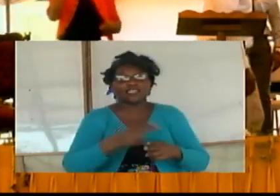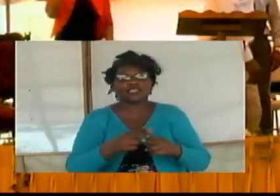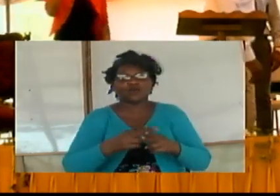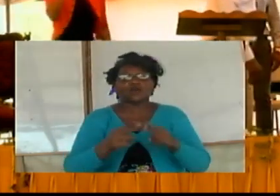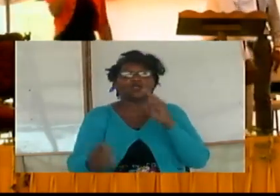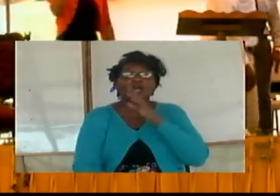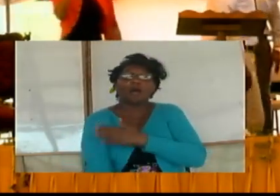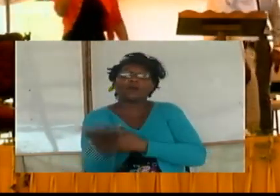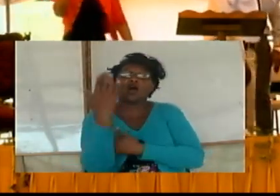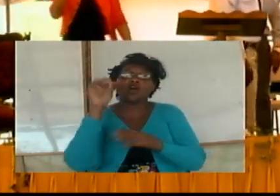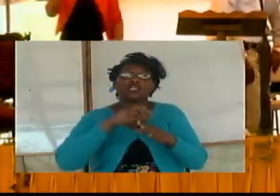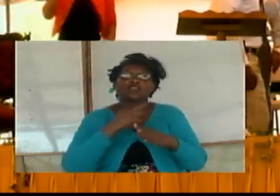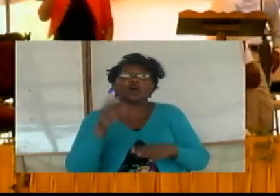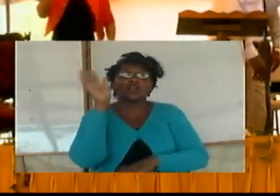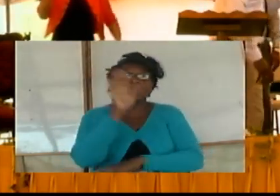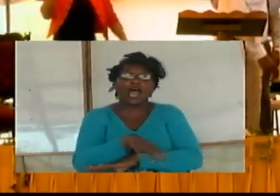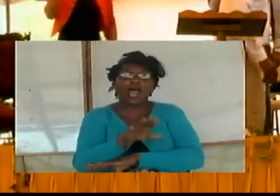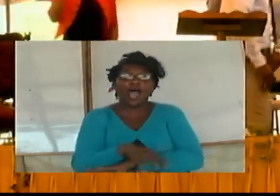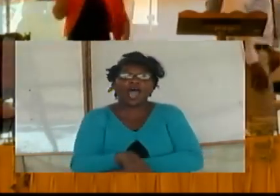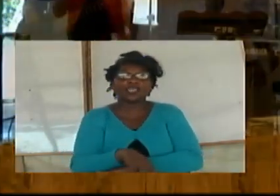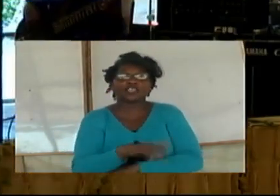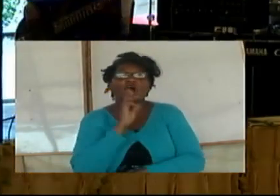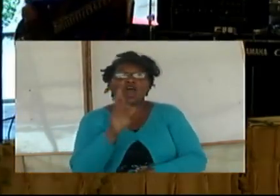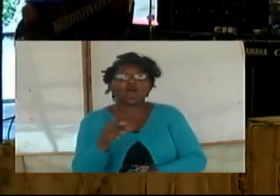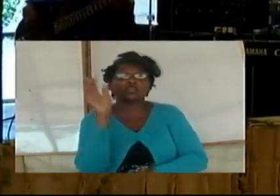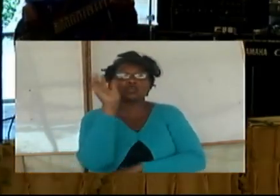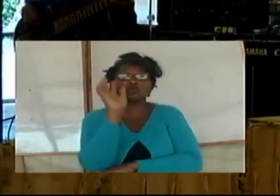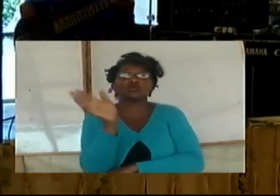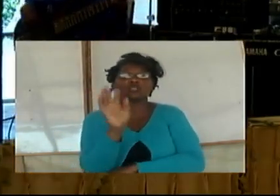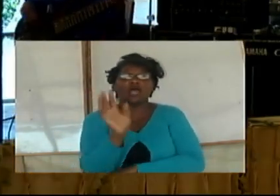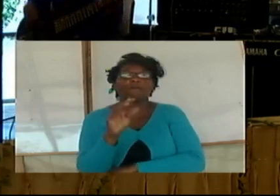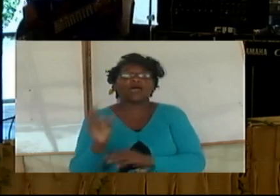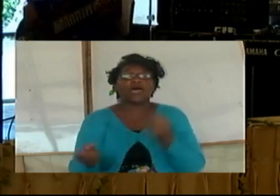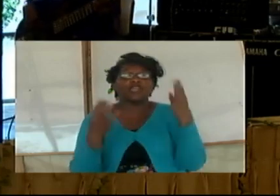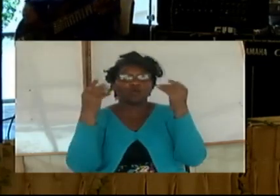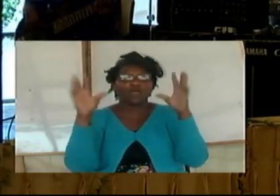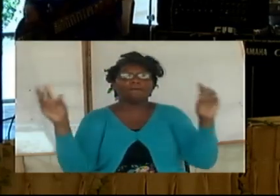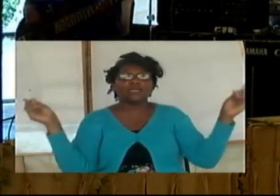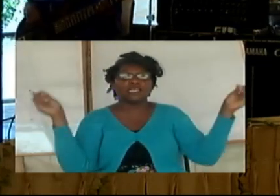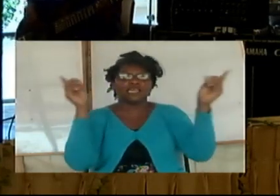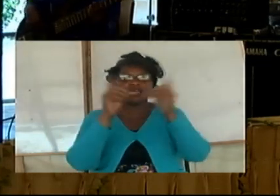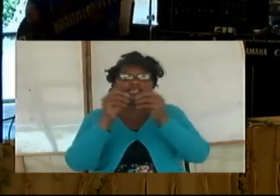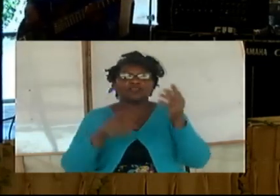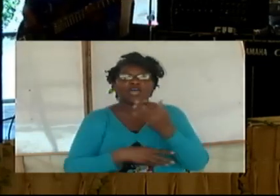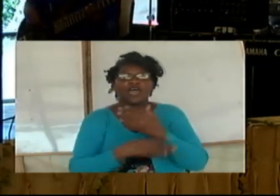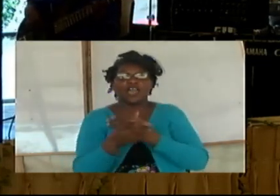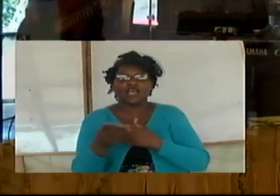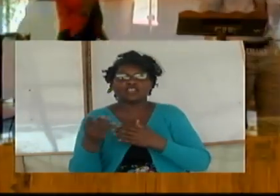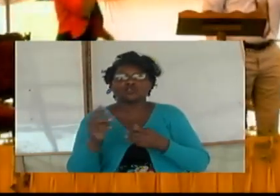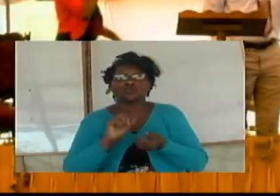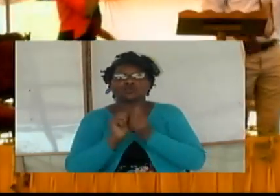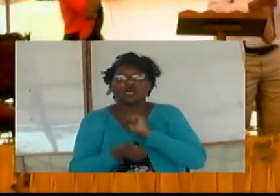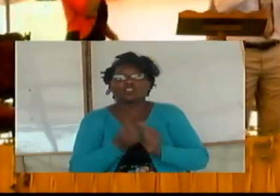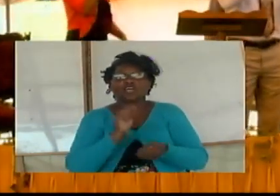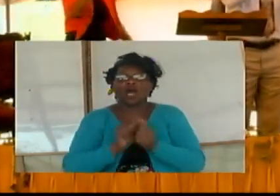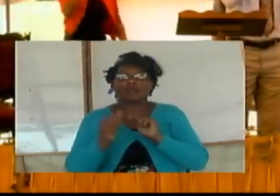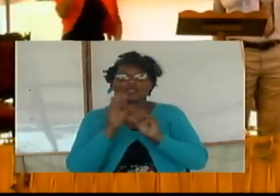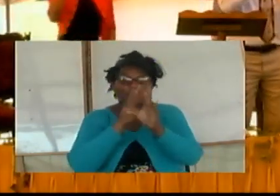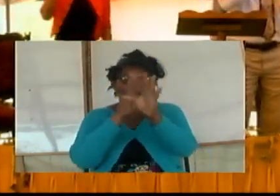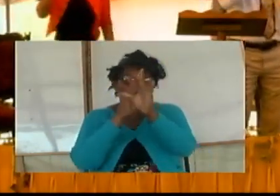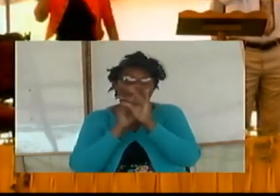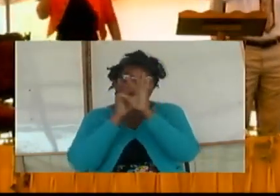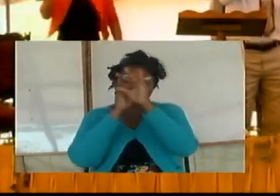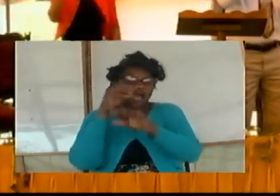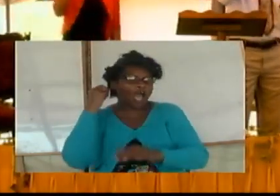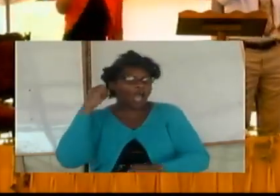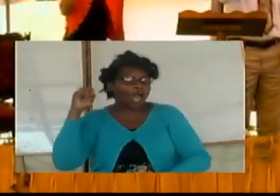coming soon, morning or night, oh, many will be there too. Trumpet